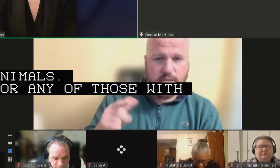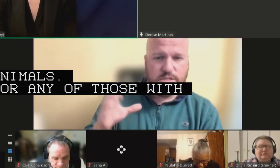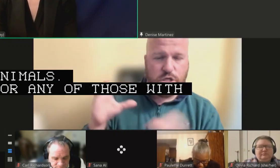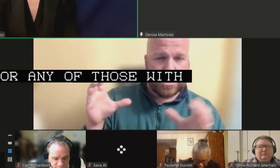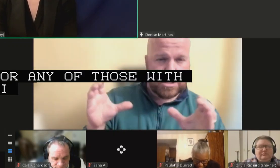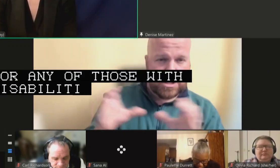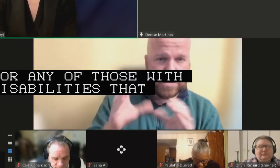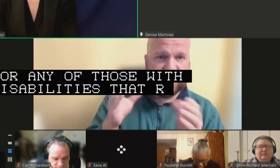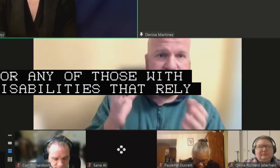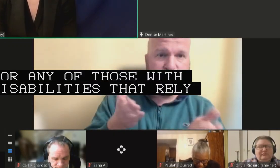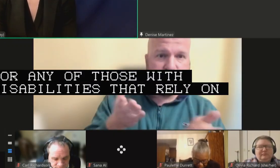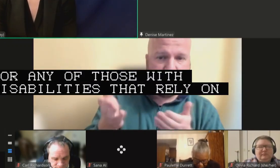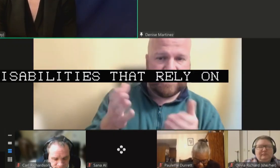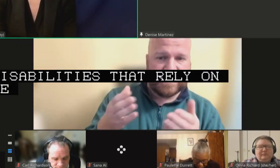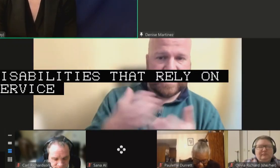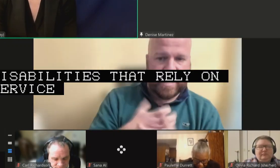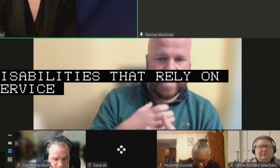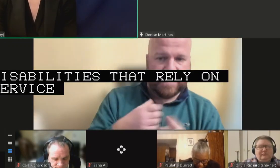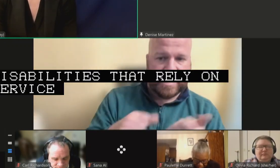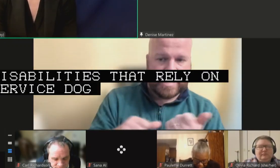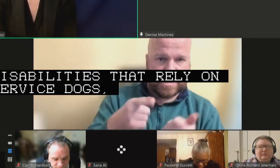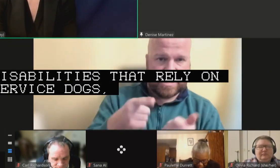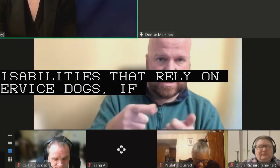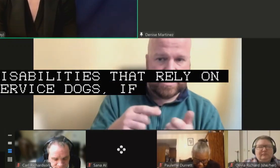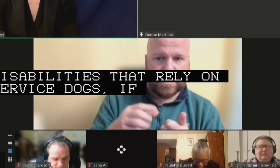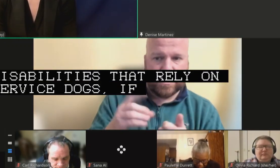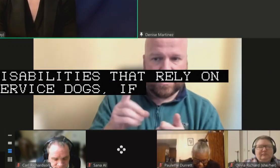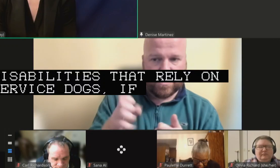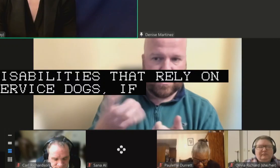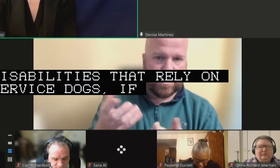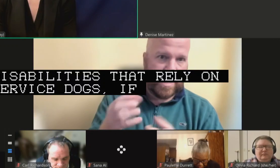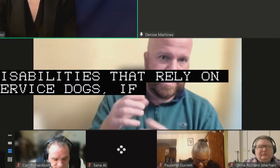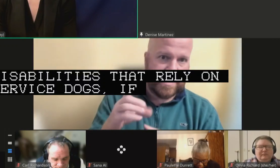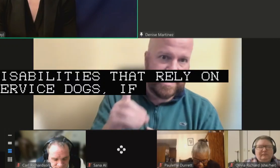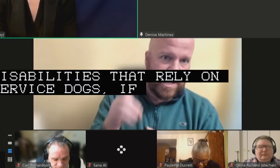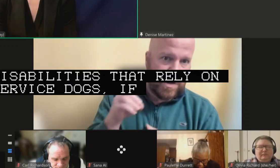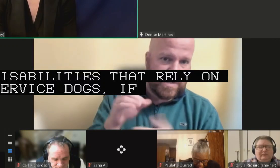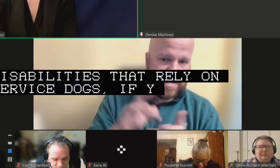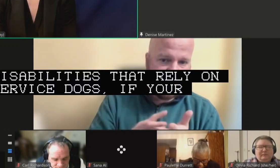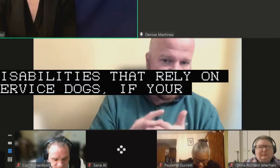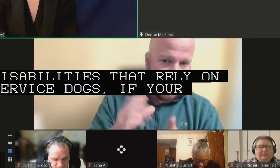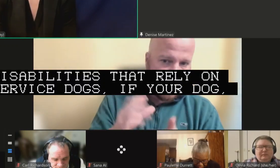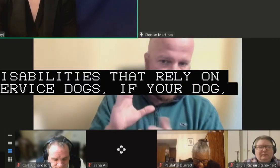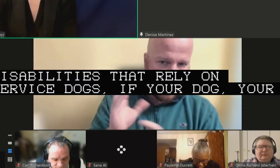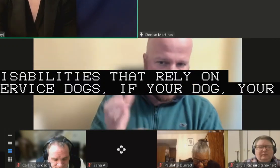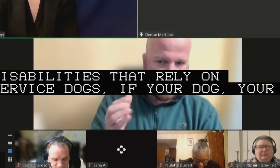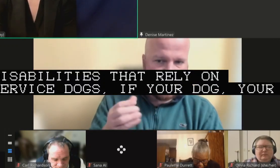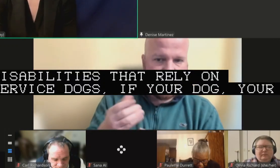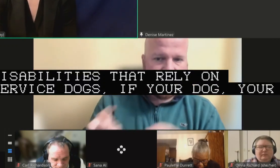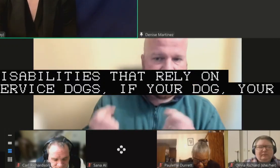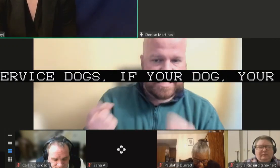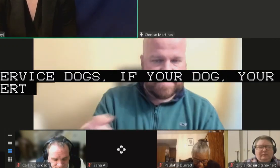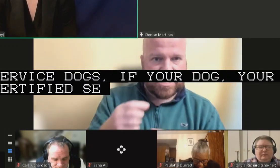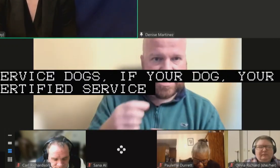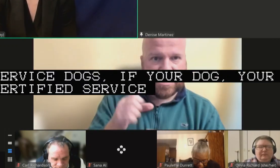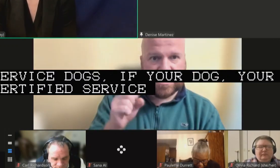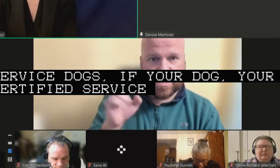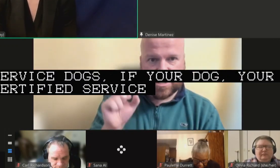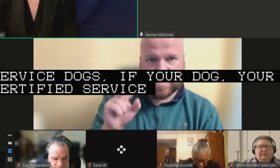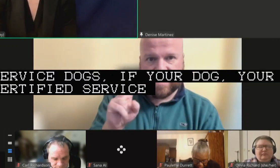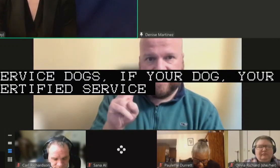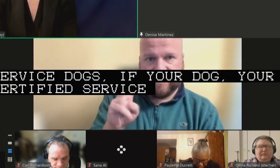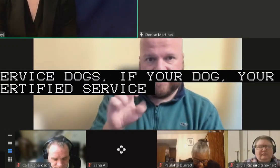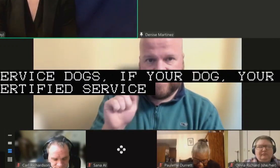if your dog is a certified service animal that assists you to do, due to a